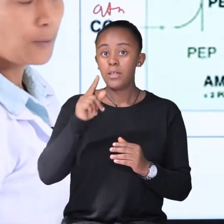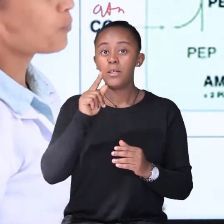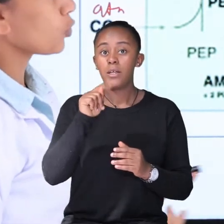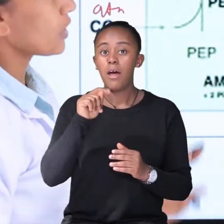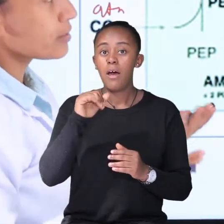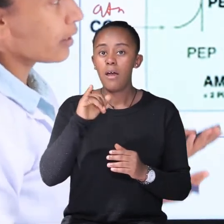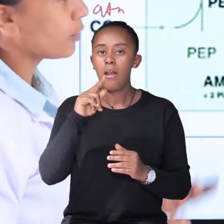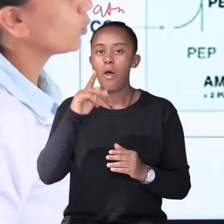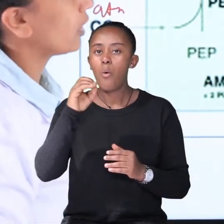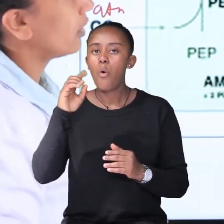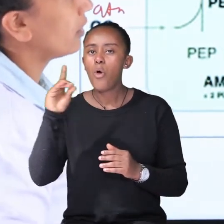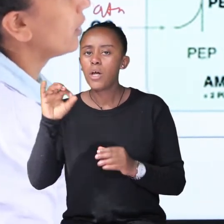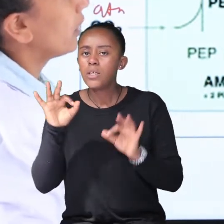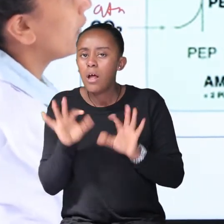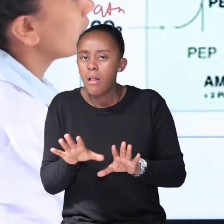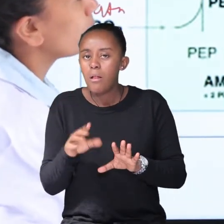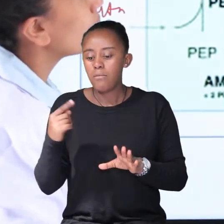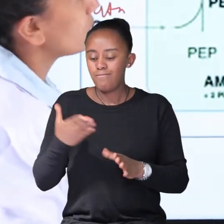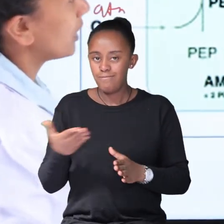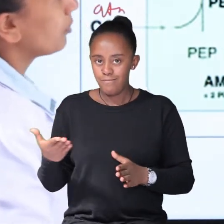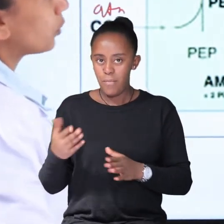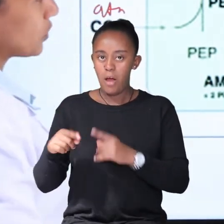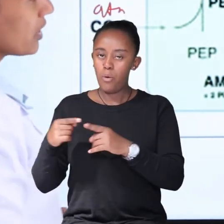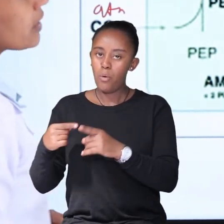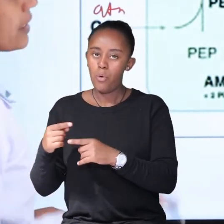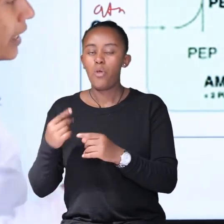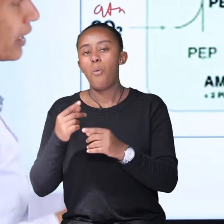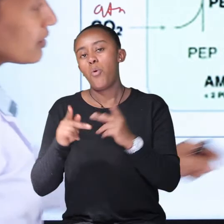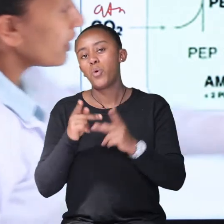membrane, so that they cannot undergo the